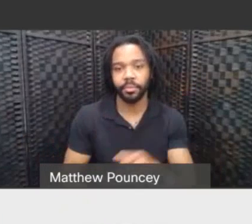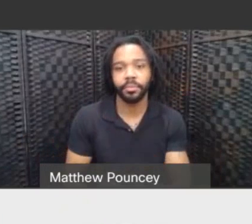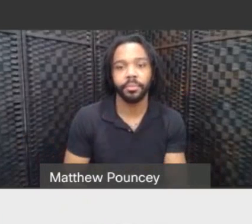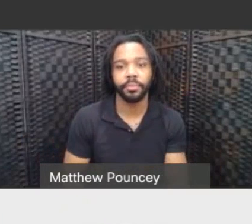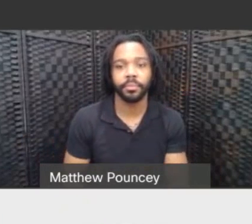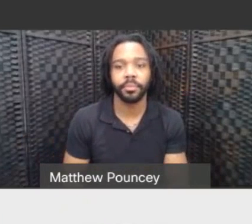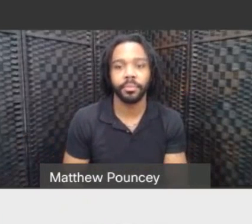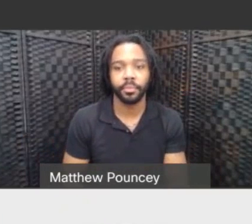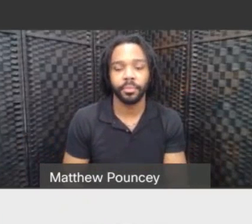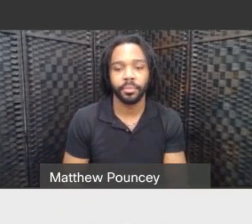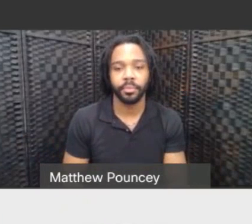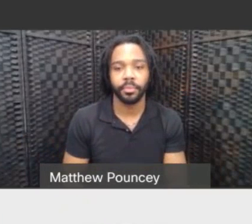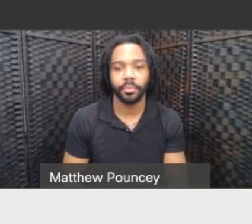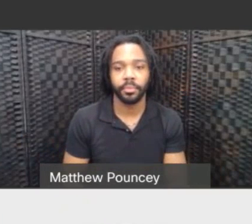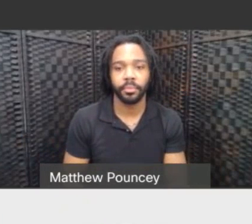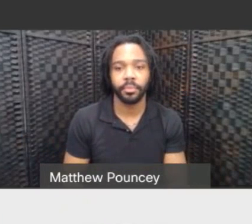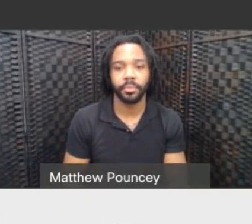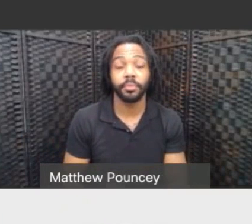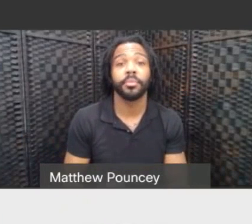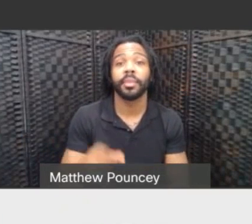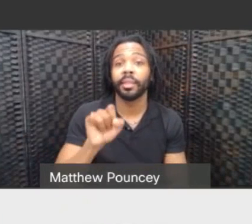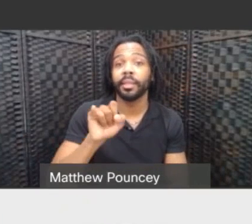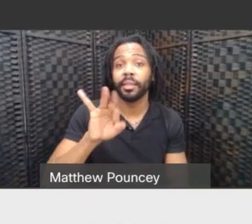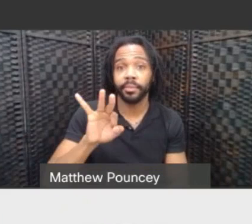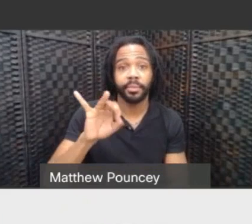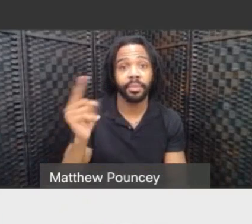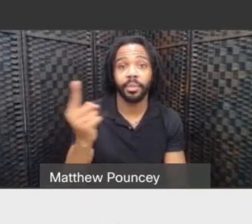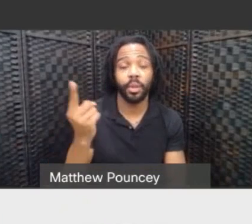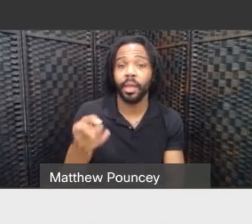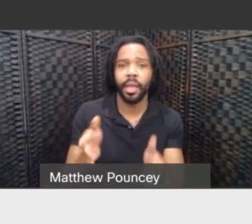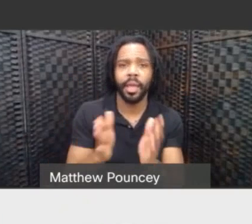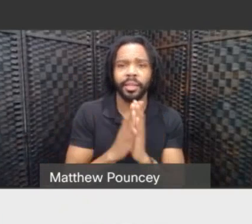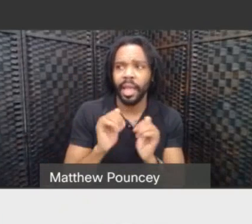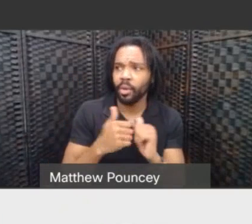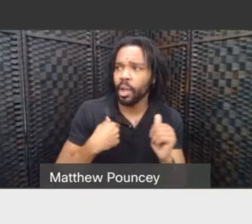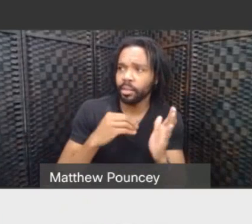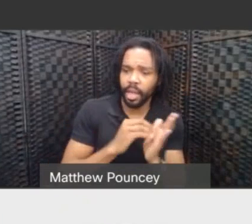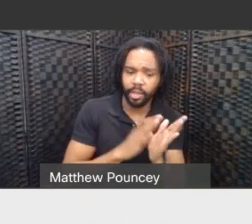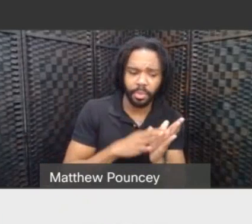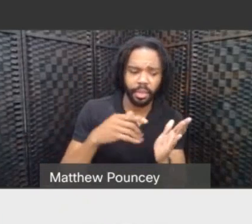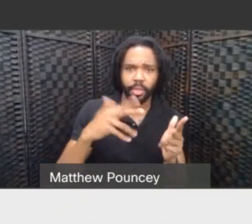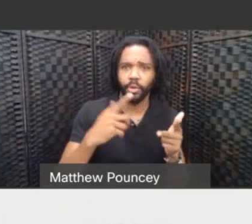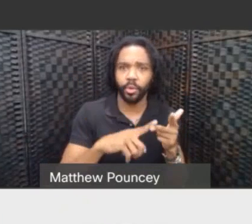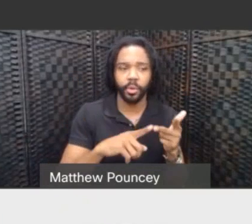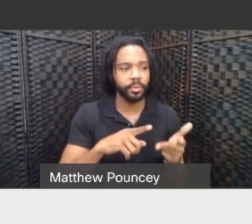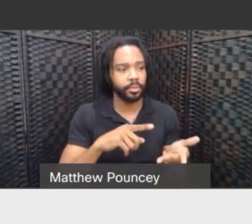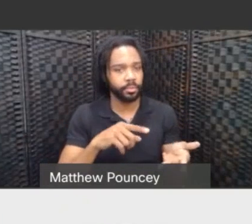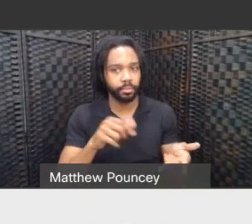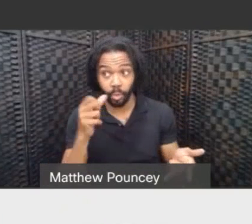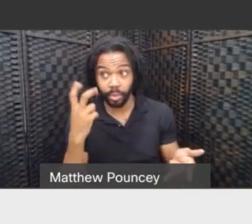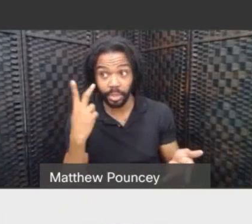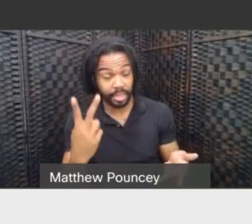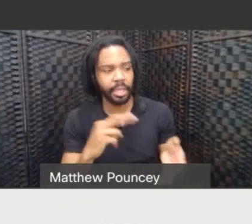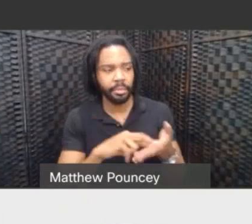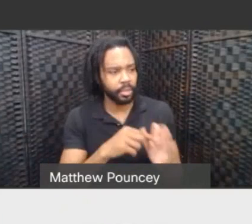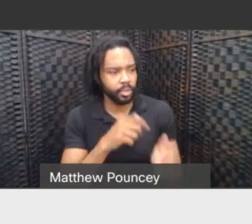So if there's someone asking, how do you document if someone isn't yet due for a booster? You don't need to document anything because you actually will